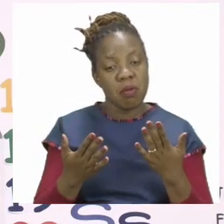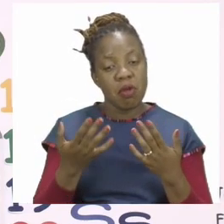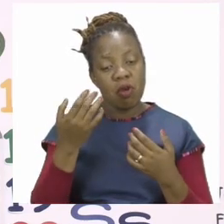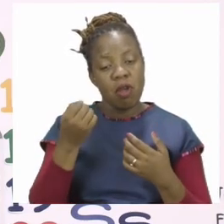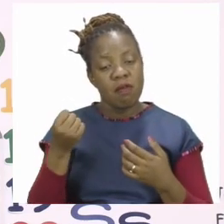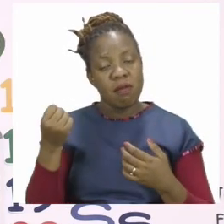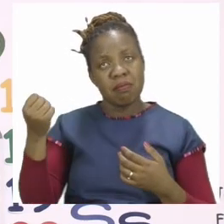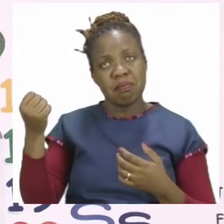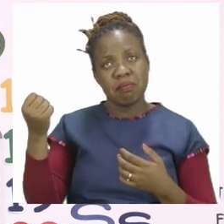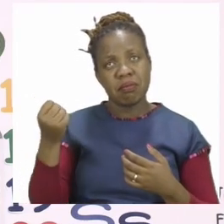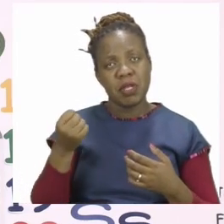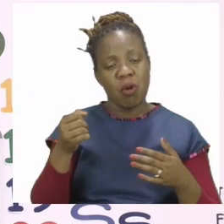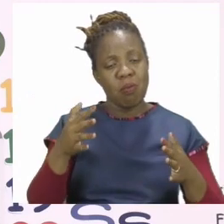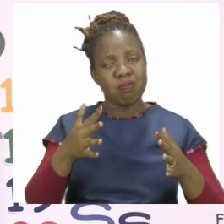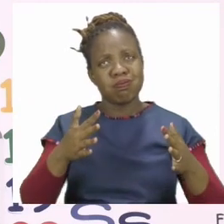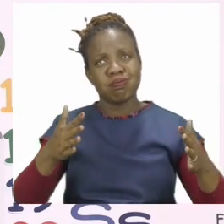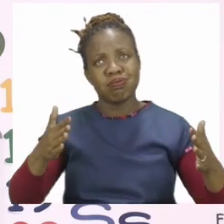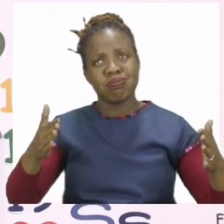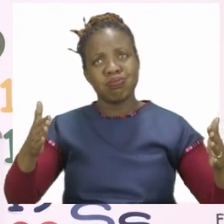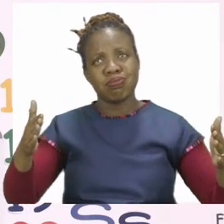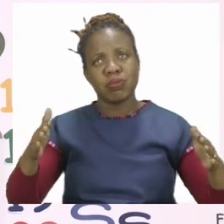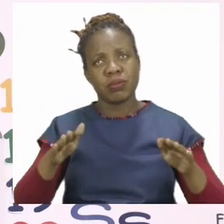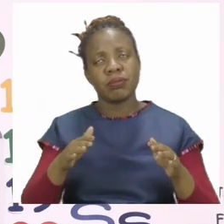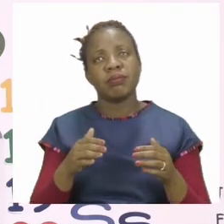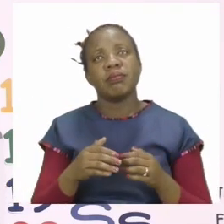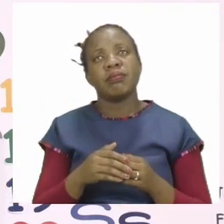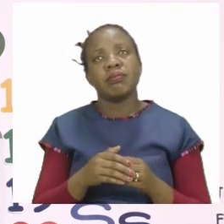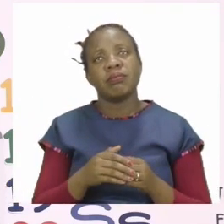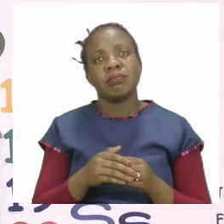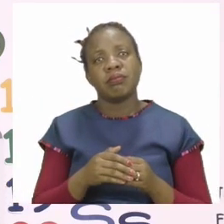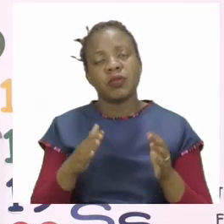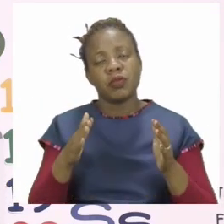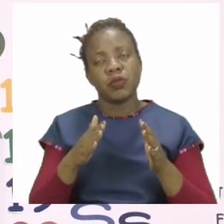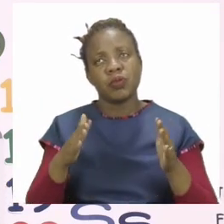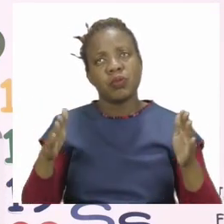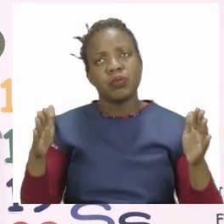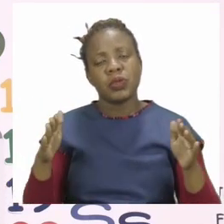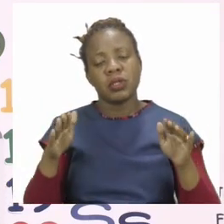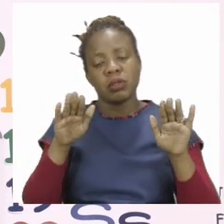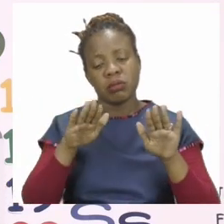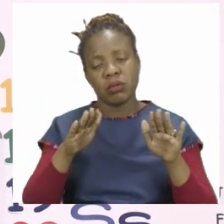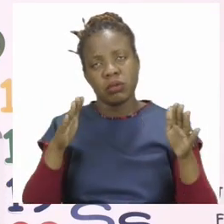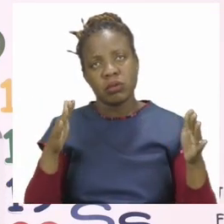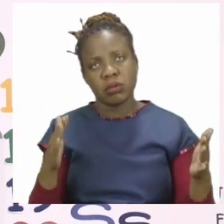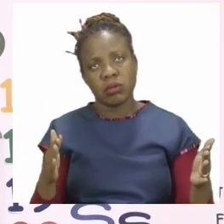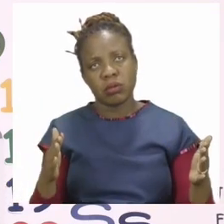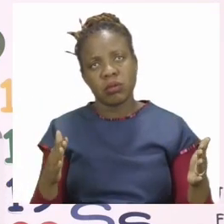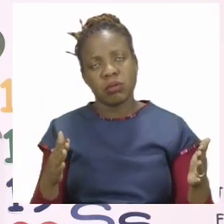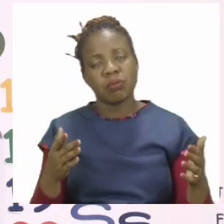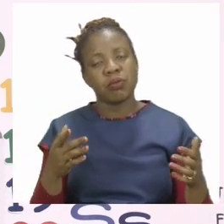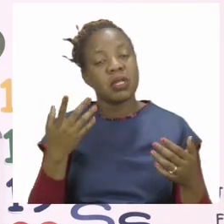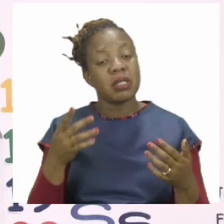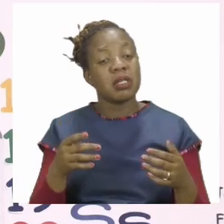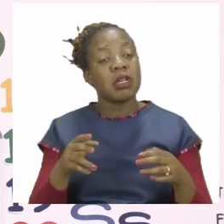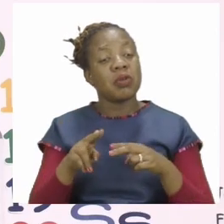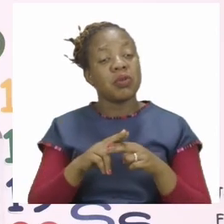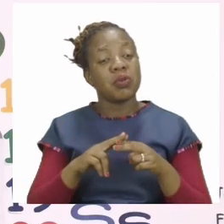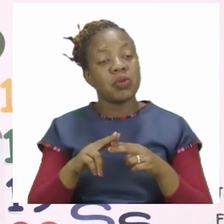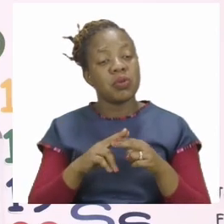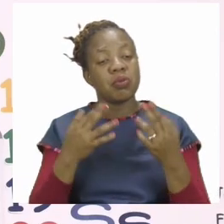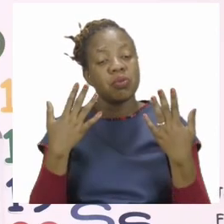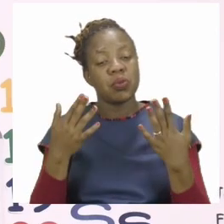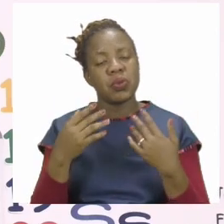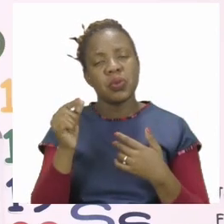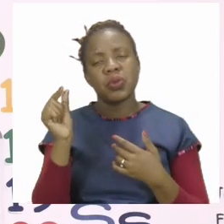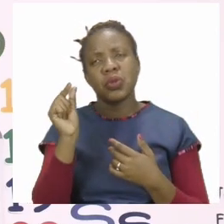table. And remember, some of our hands are bigger than others, so maybe you will use more